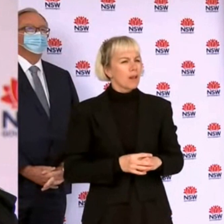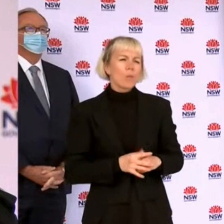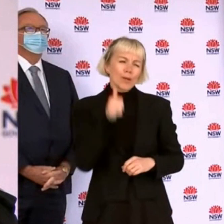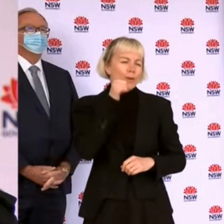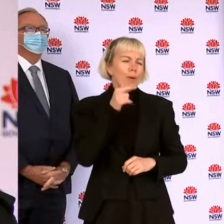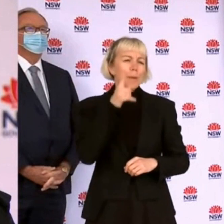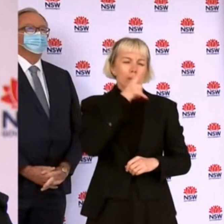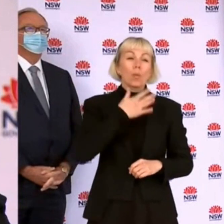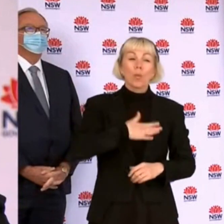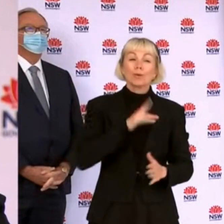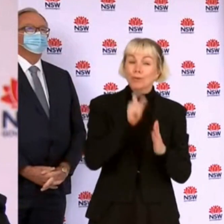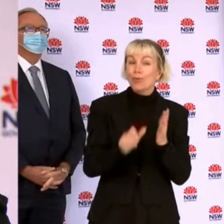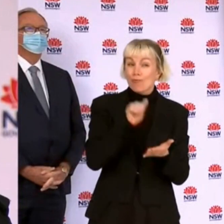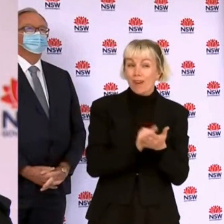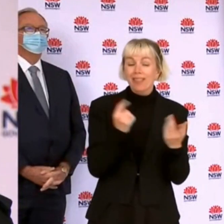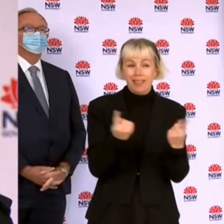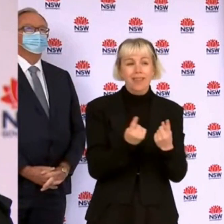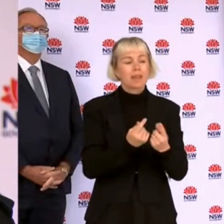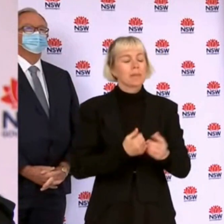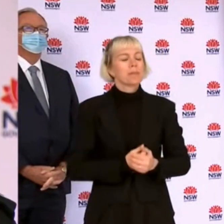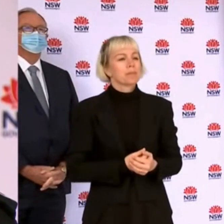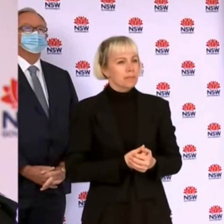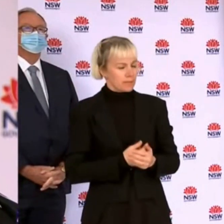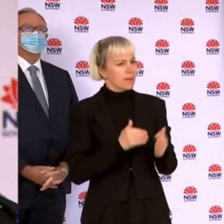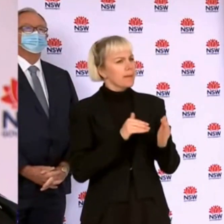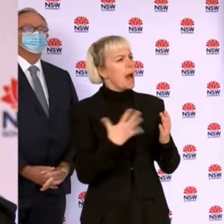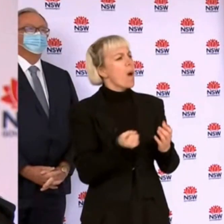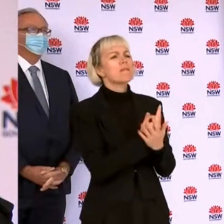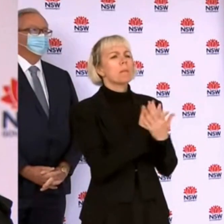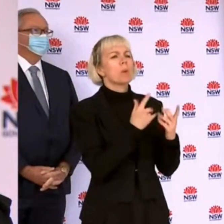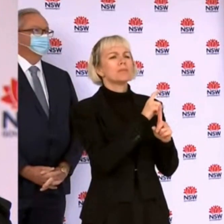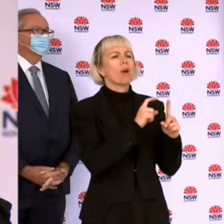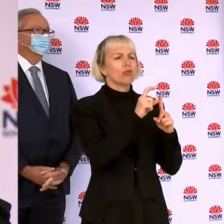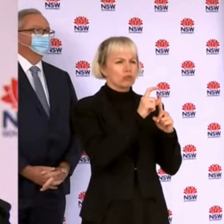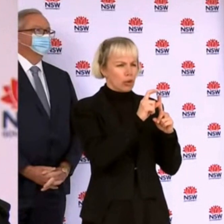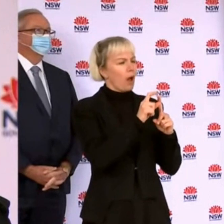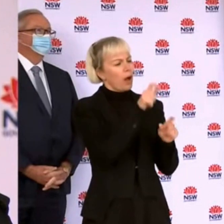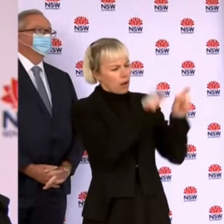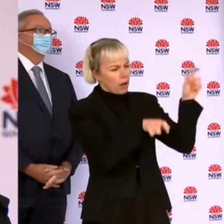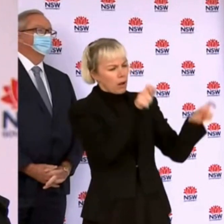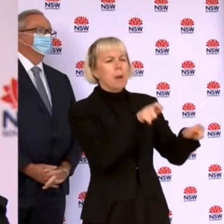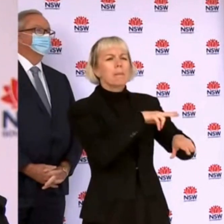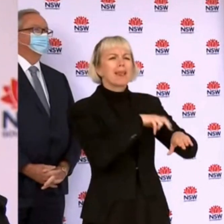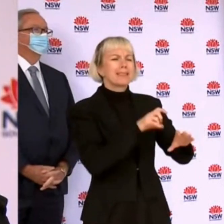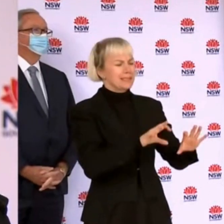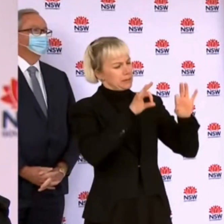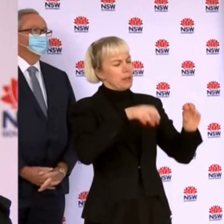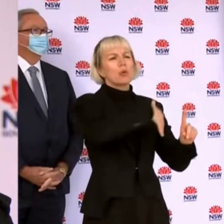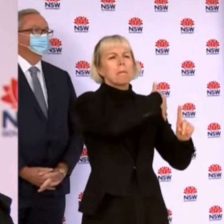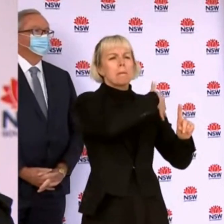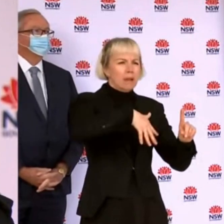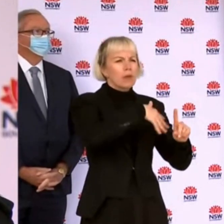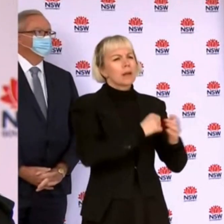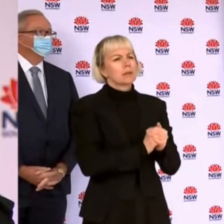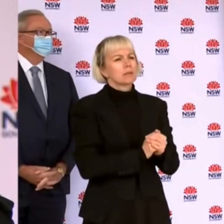going to get stronger teams of our Multicultural Liaison Office and look towards police officers from diverse